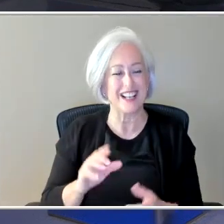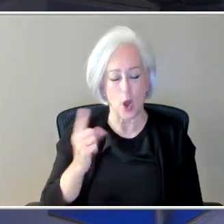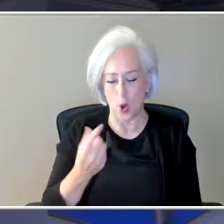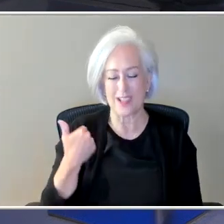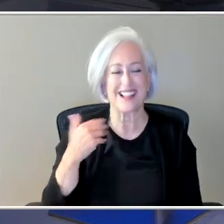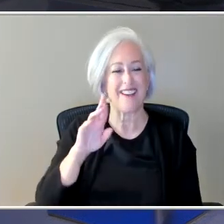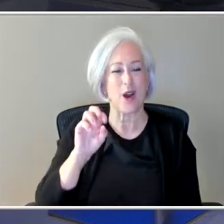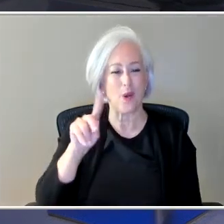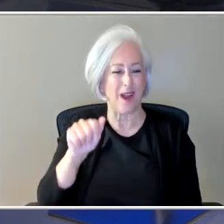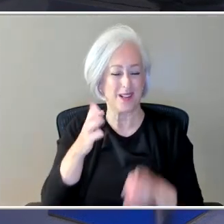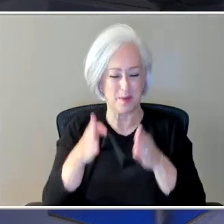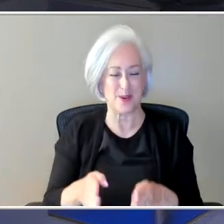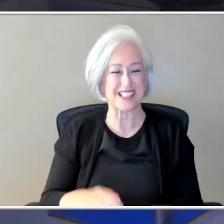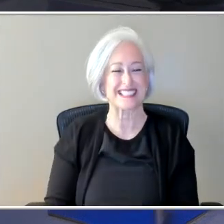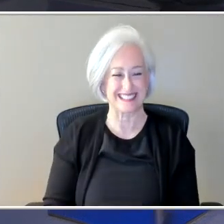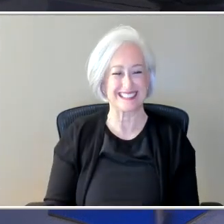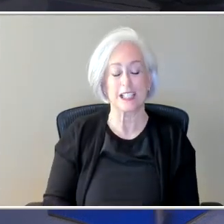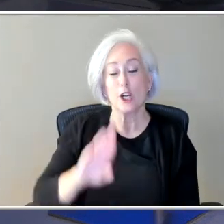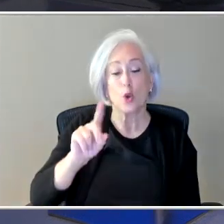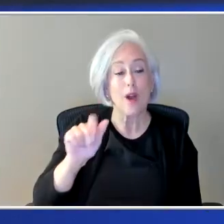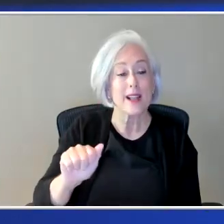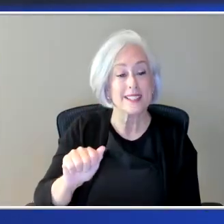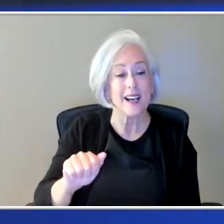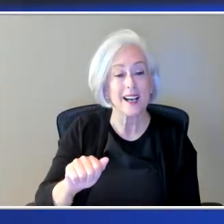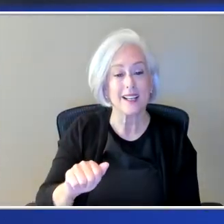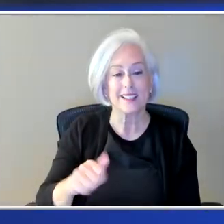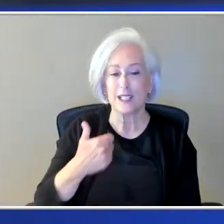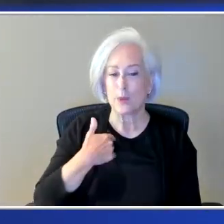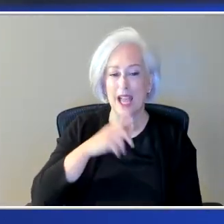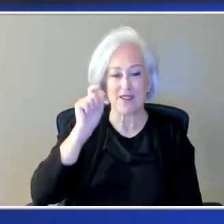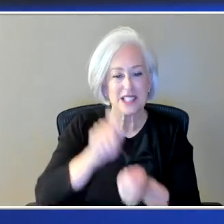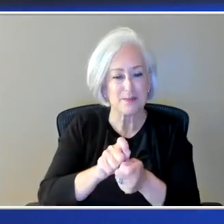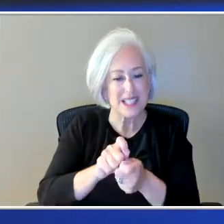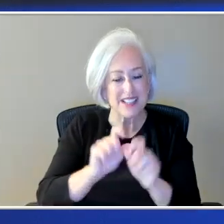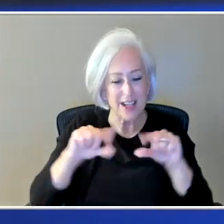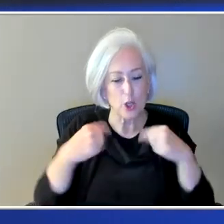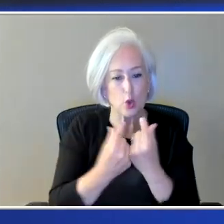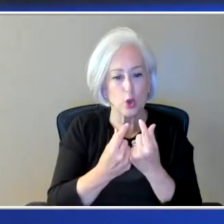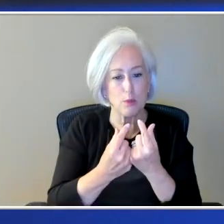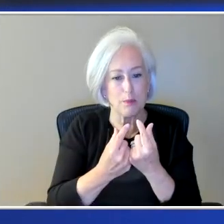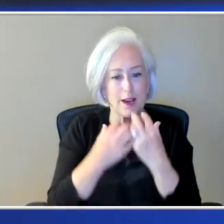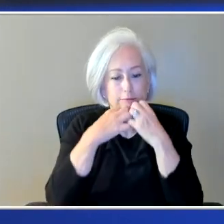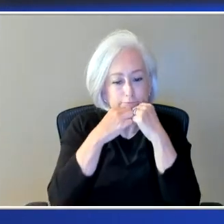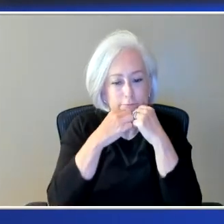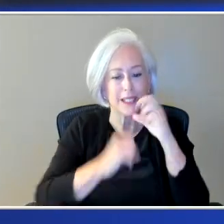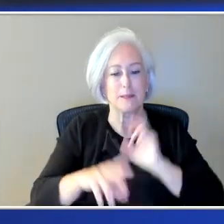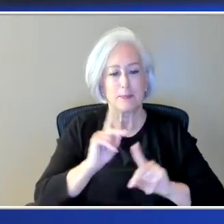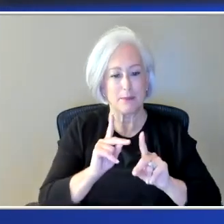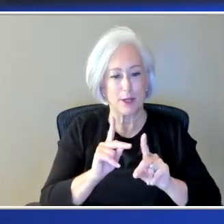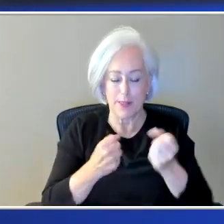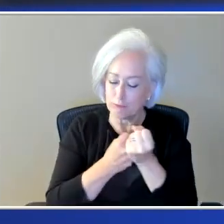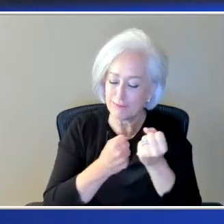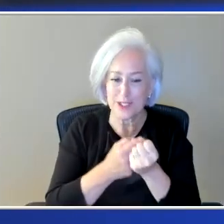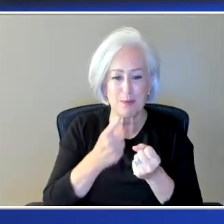Rhonda, what's the big takeaway? Yeah, just that we have a designated group of caring individuals, navigators, and we're here for you, and we're going to move the